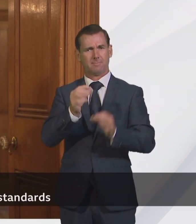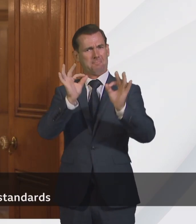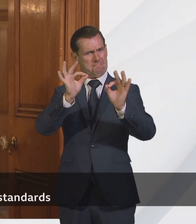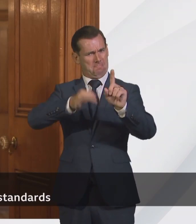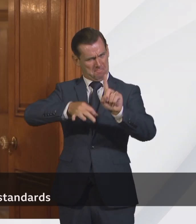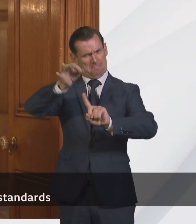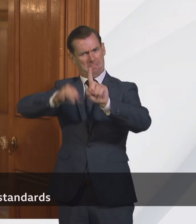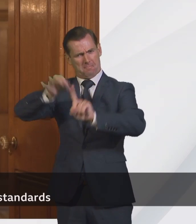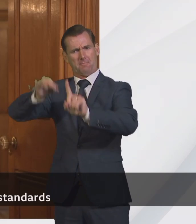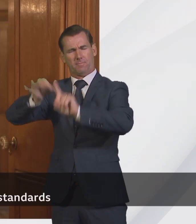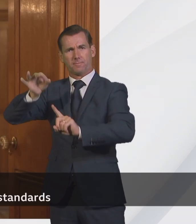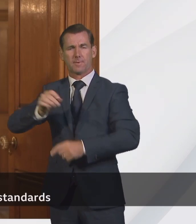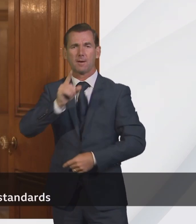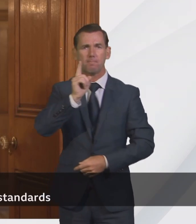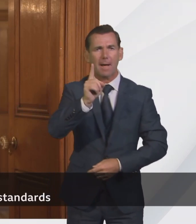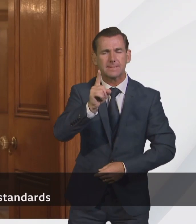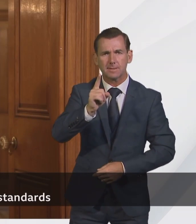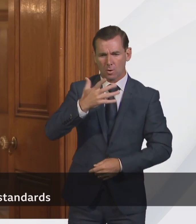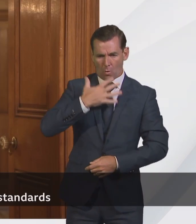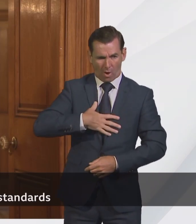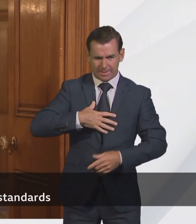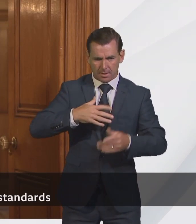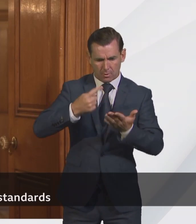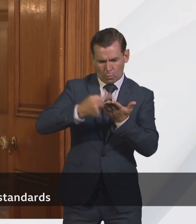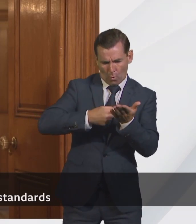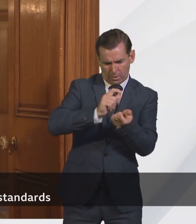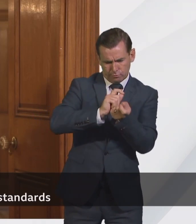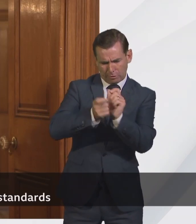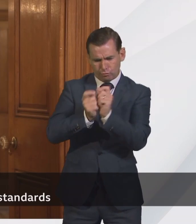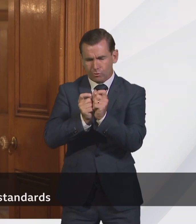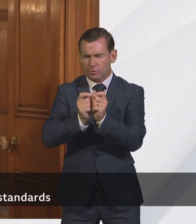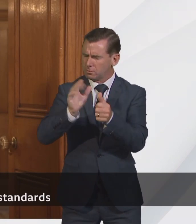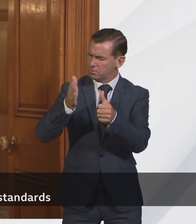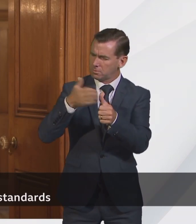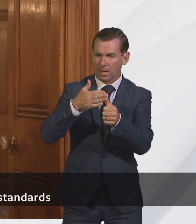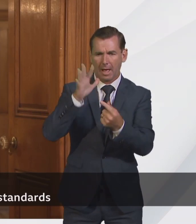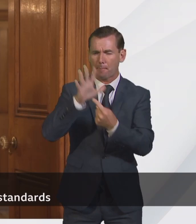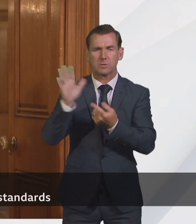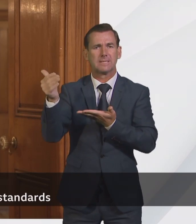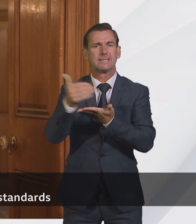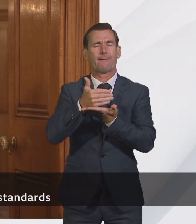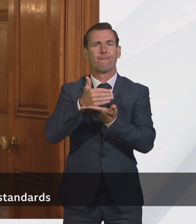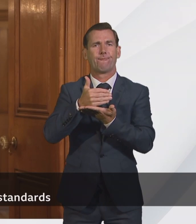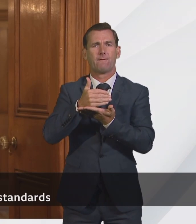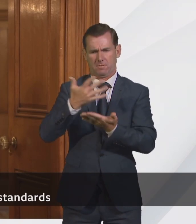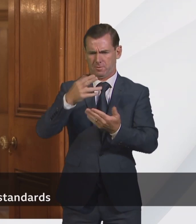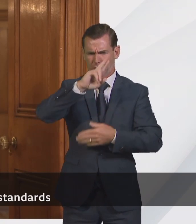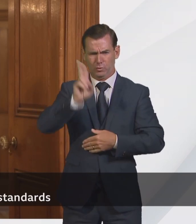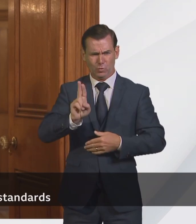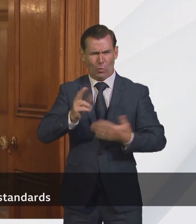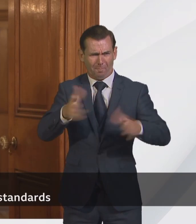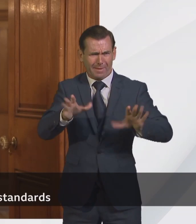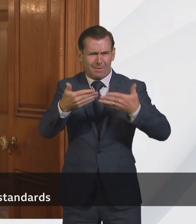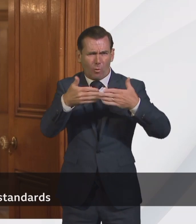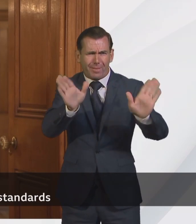at how we make sure we create the safest environment possible for school children. And we've had schools open all the